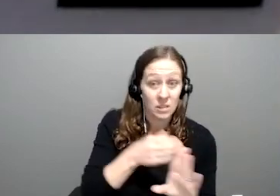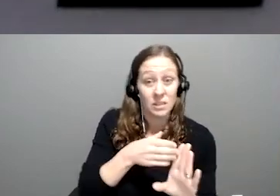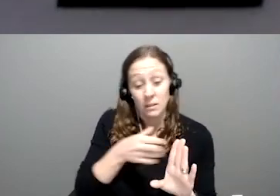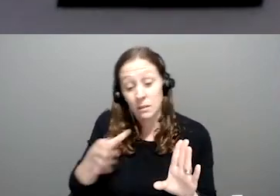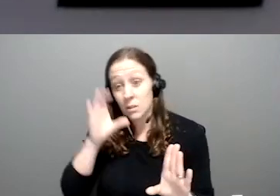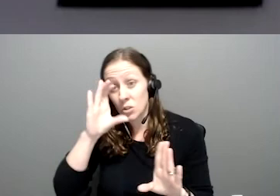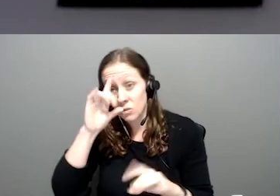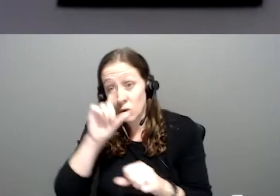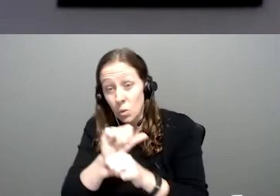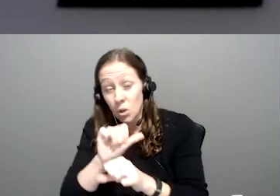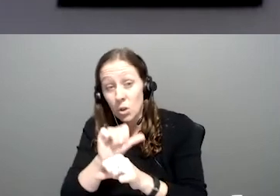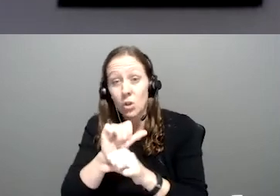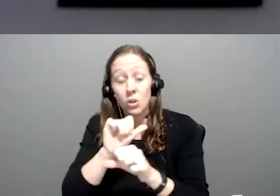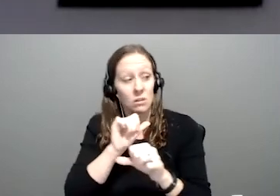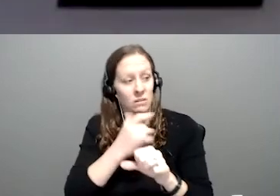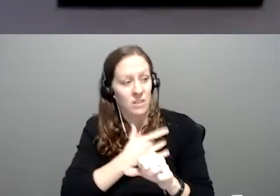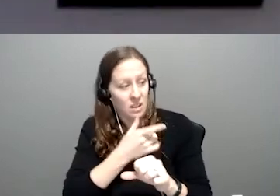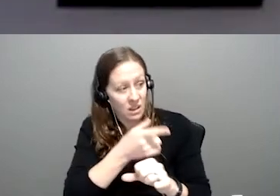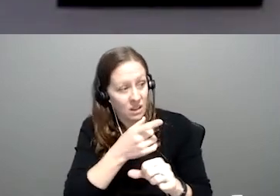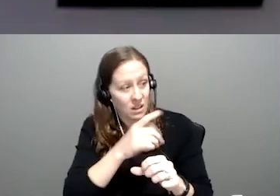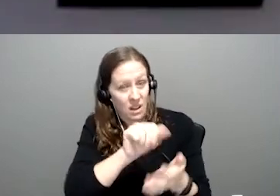quote unquote competition with other students.